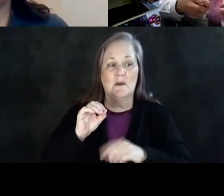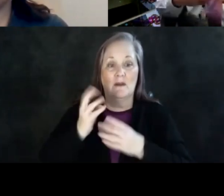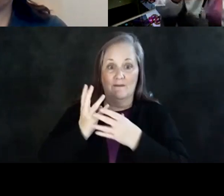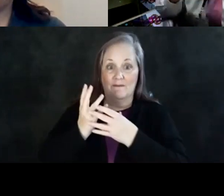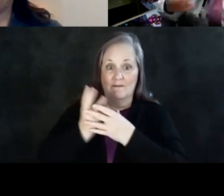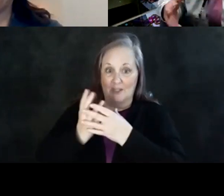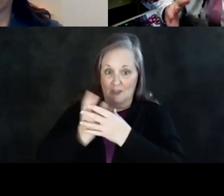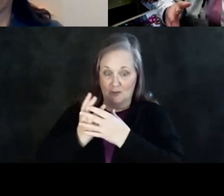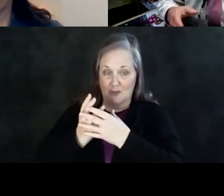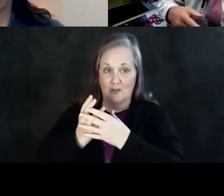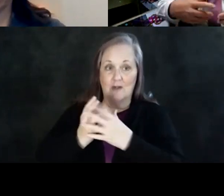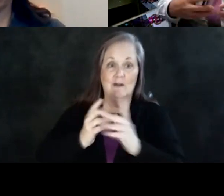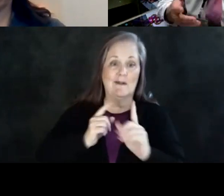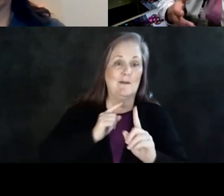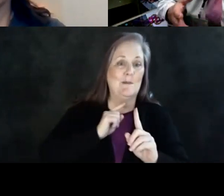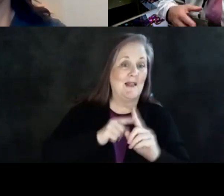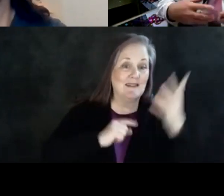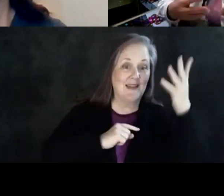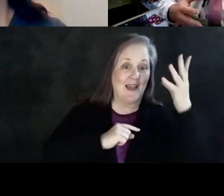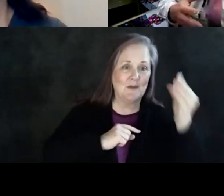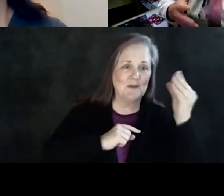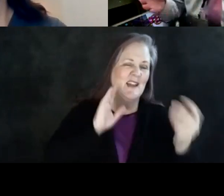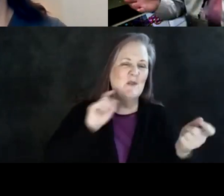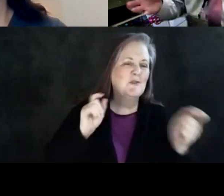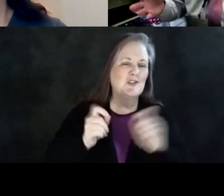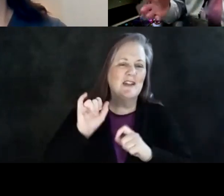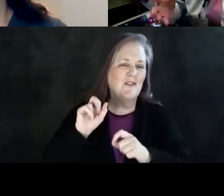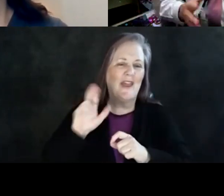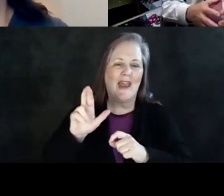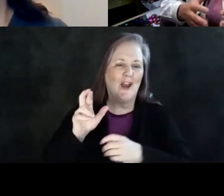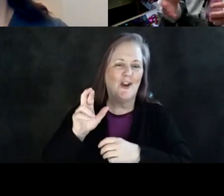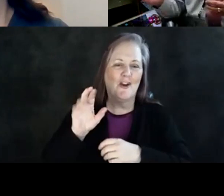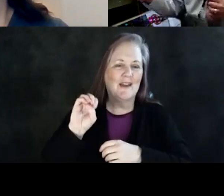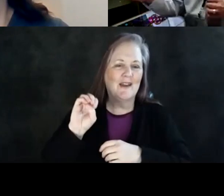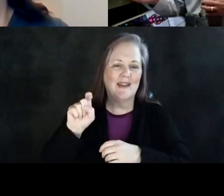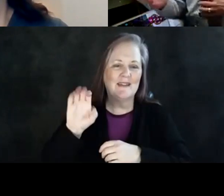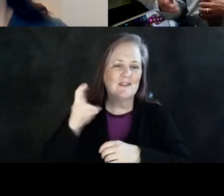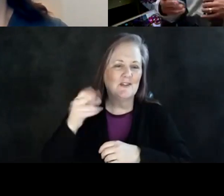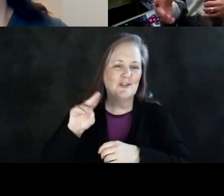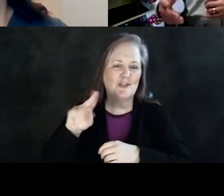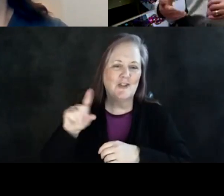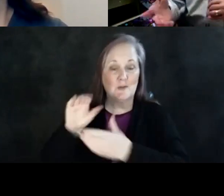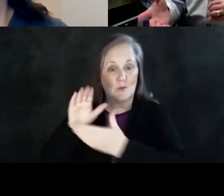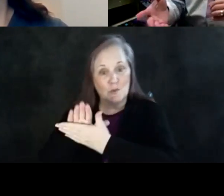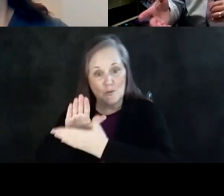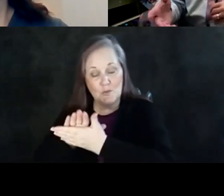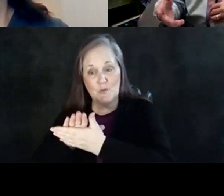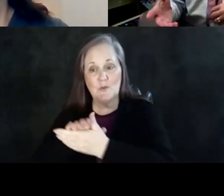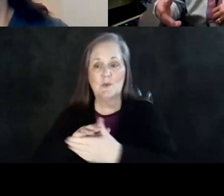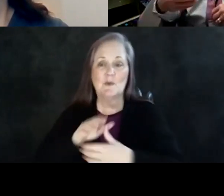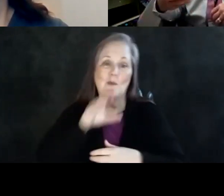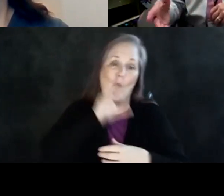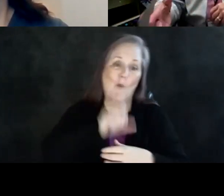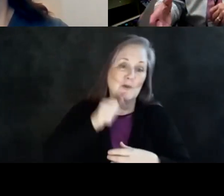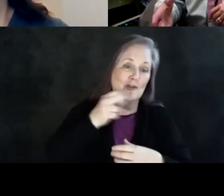filtering, it's going to change the air exchanges in a lot of schools, and for that matter, some of the older